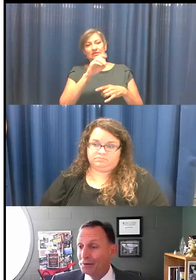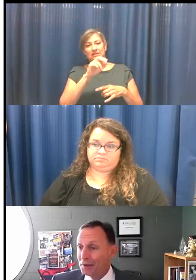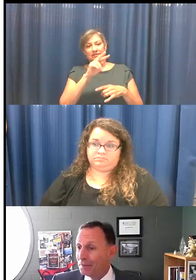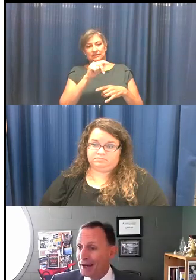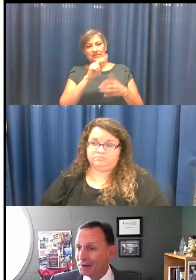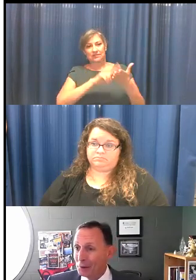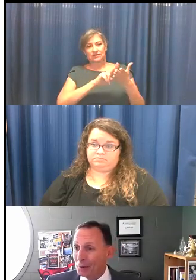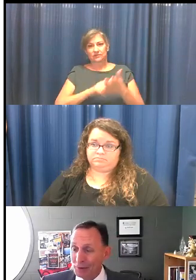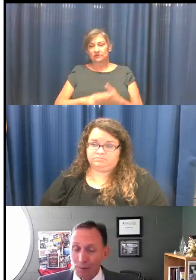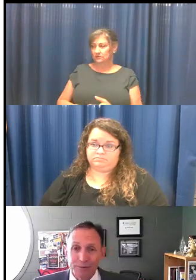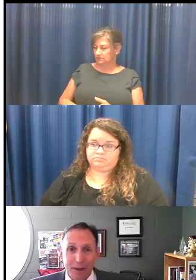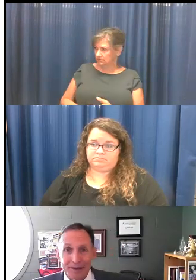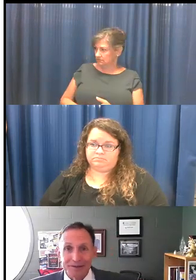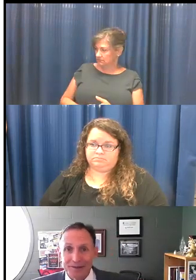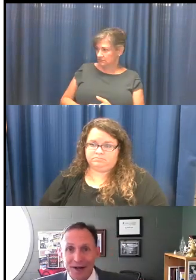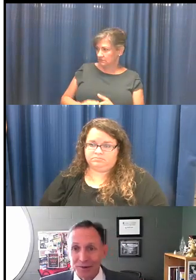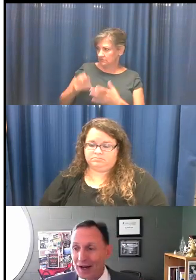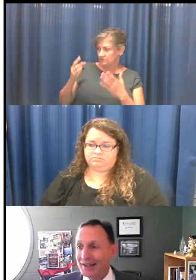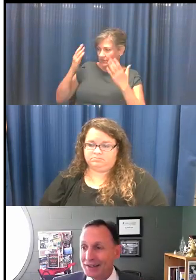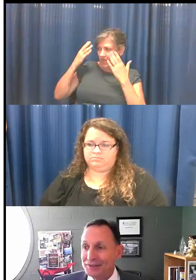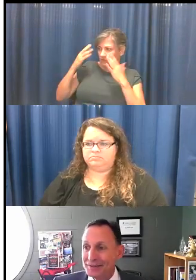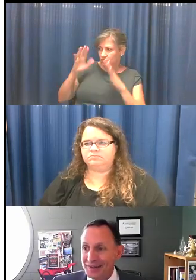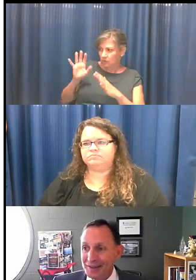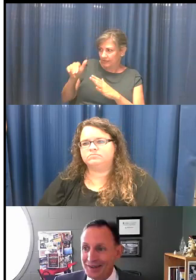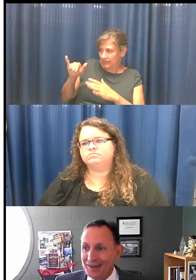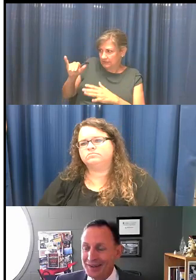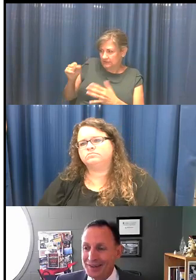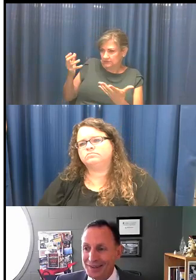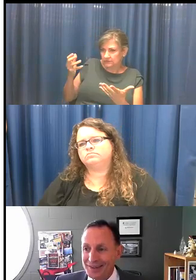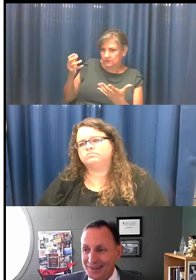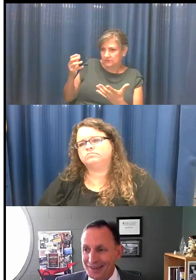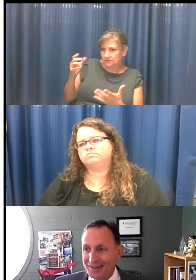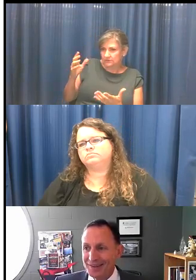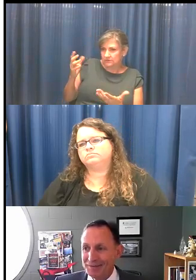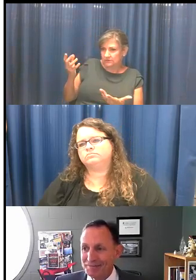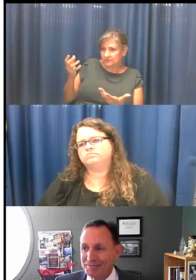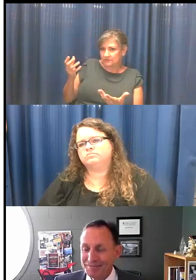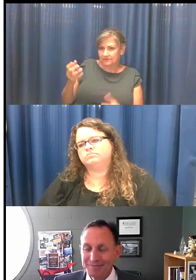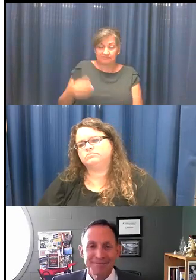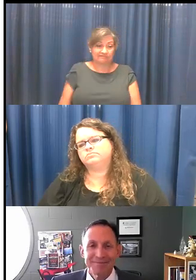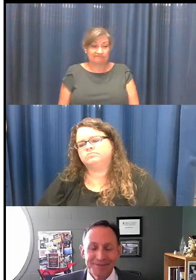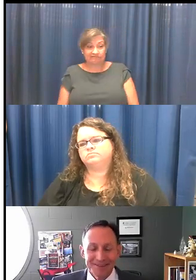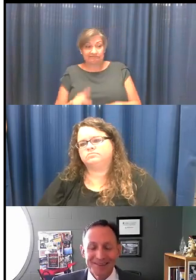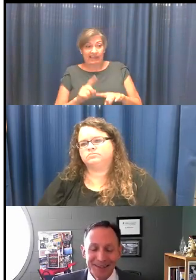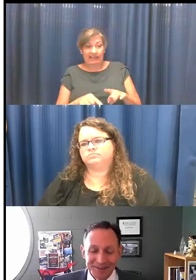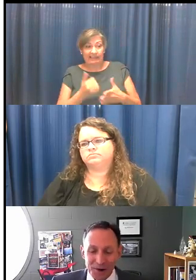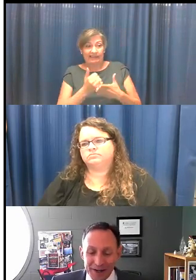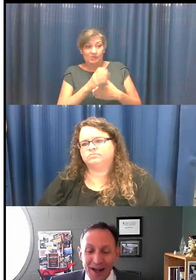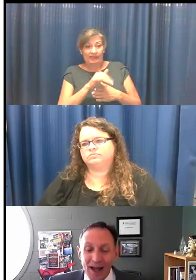I don't know. I don't know what the Respondus contract is. I'm afraid I can't fill in that one